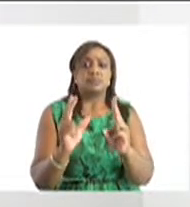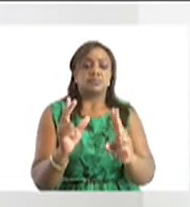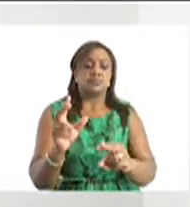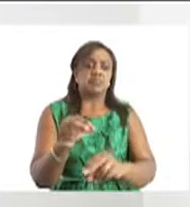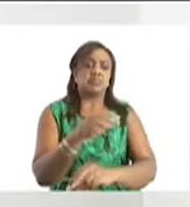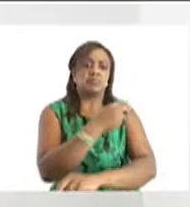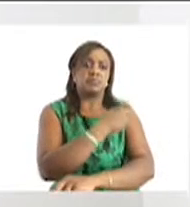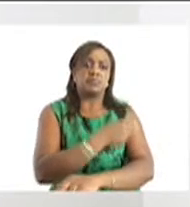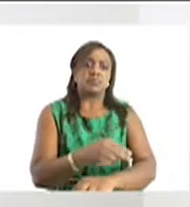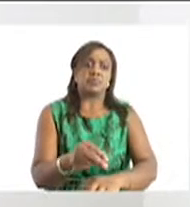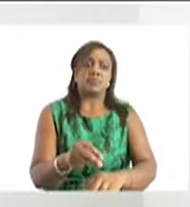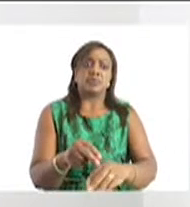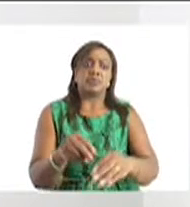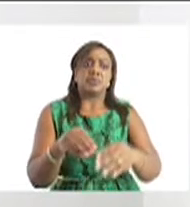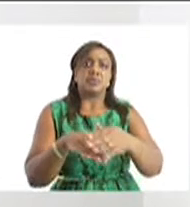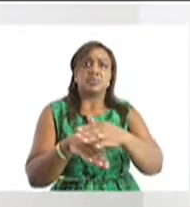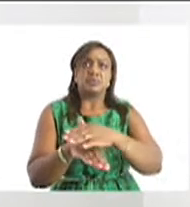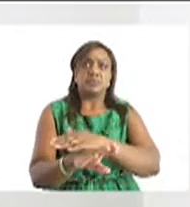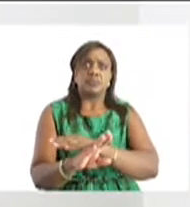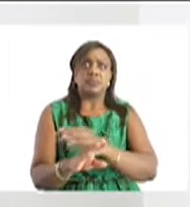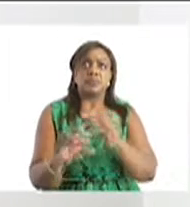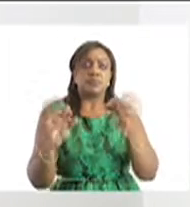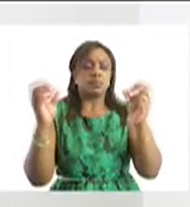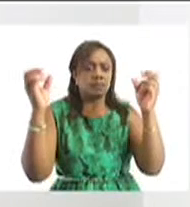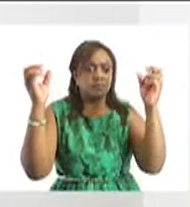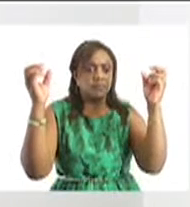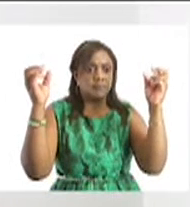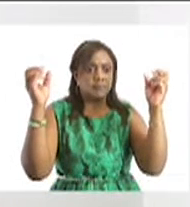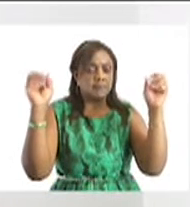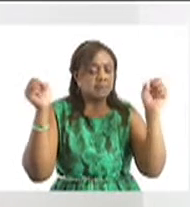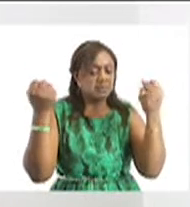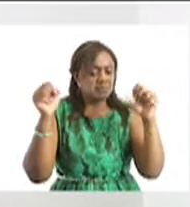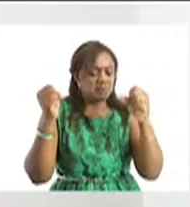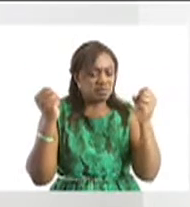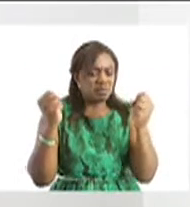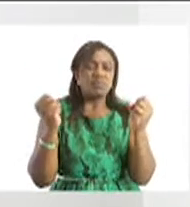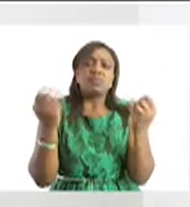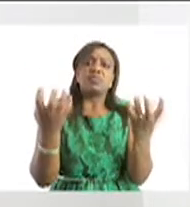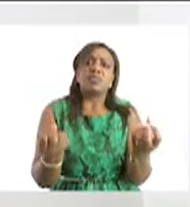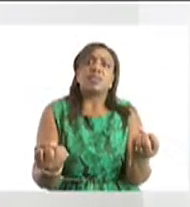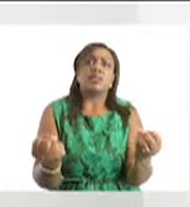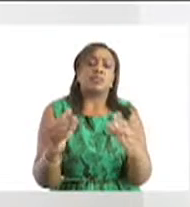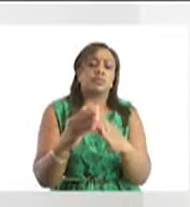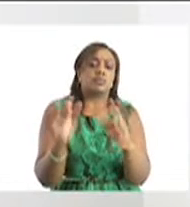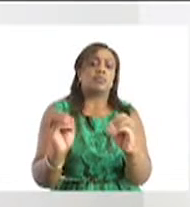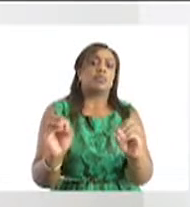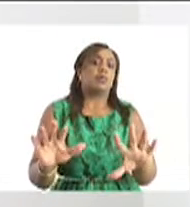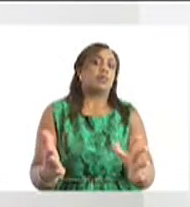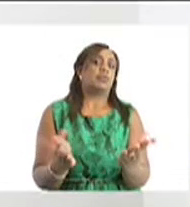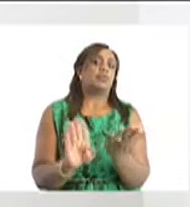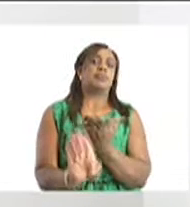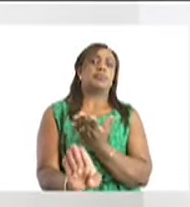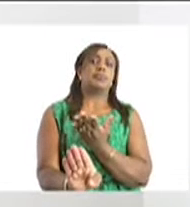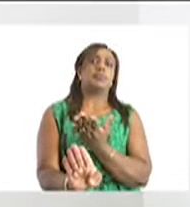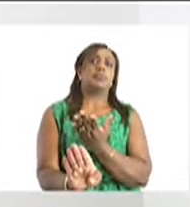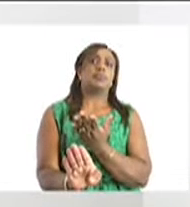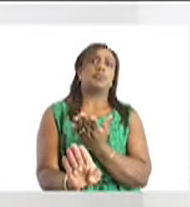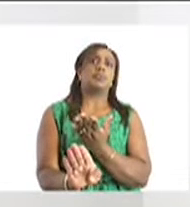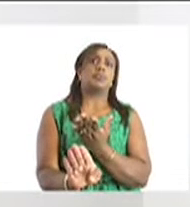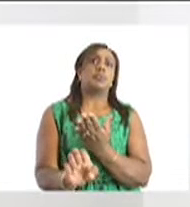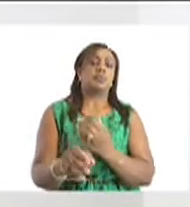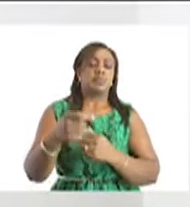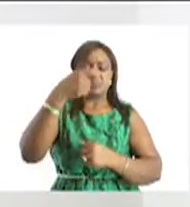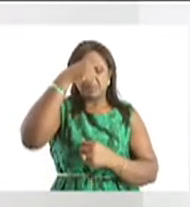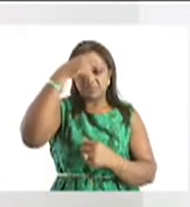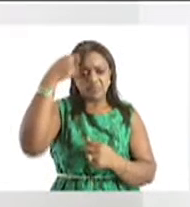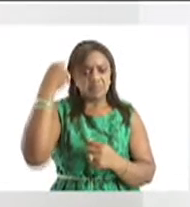that are living under the bridge. Those kids will not be safe because then they are being exposed to the cold, the